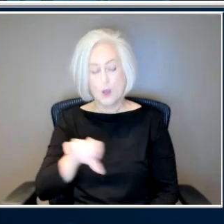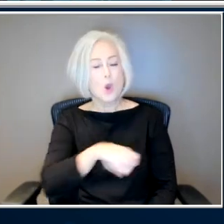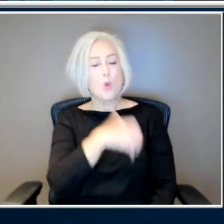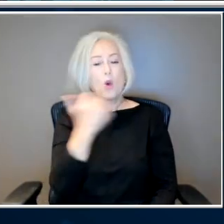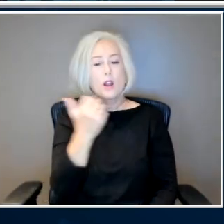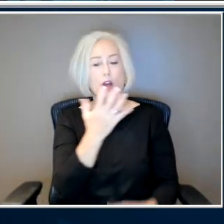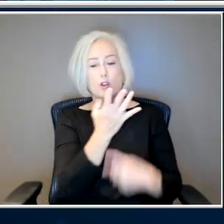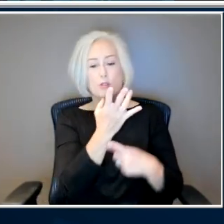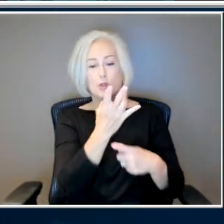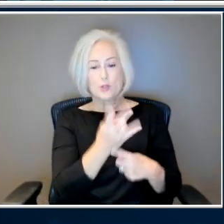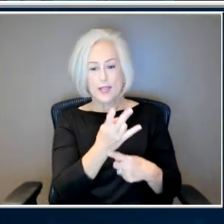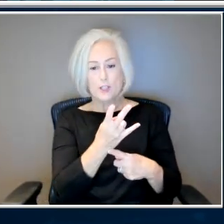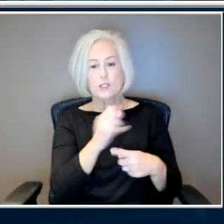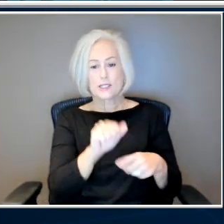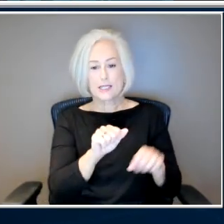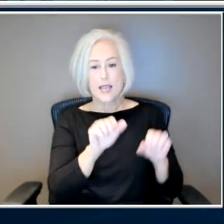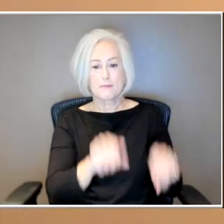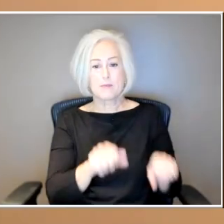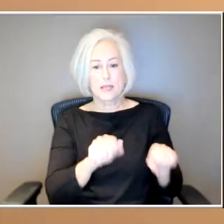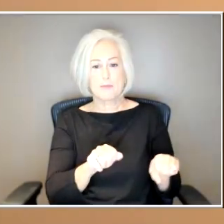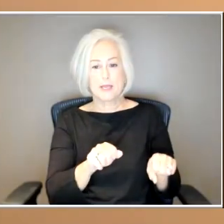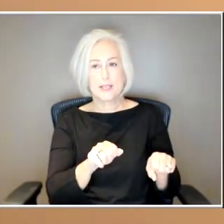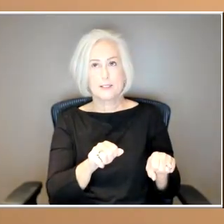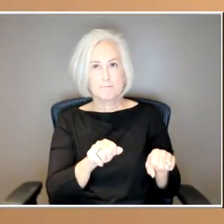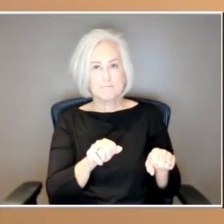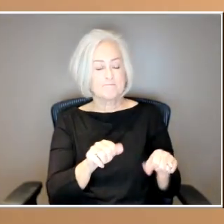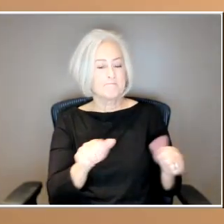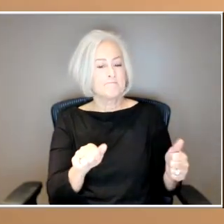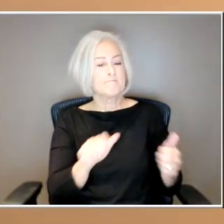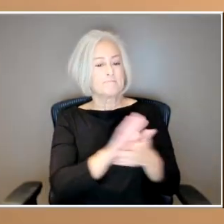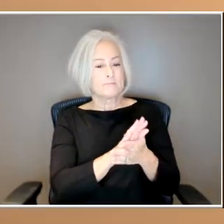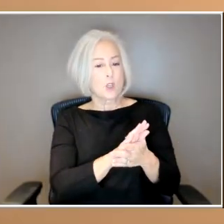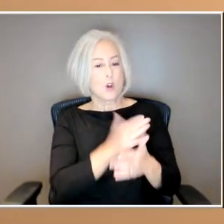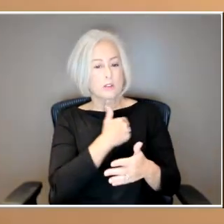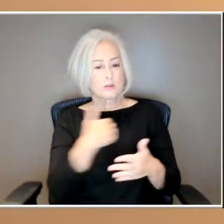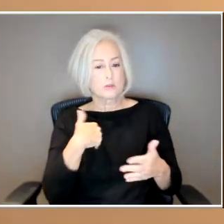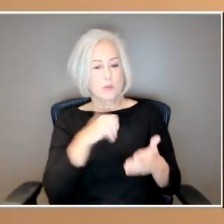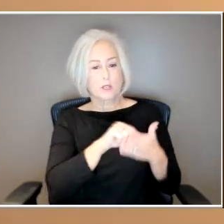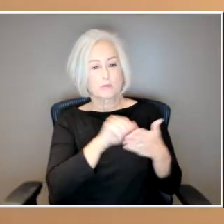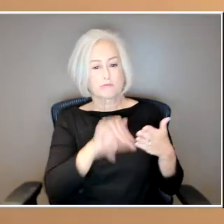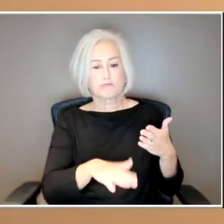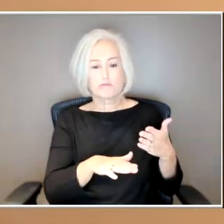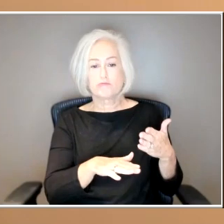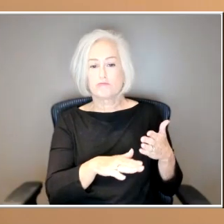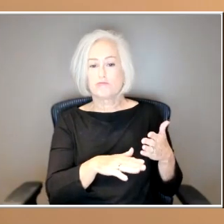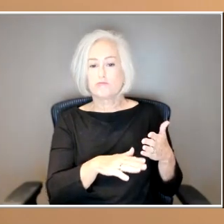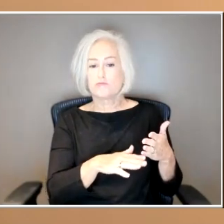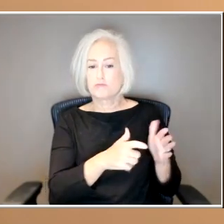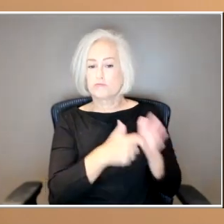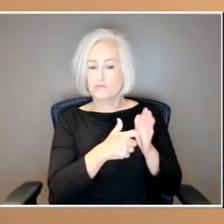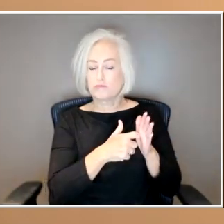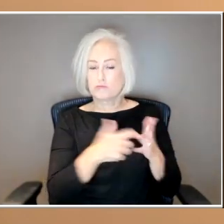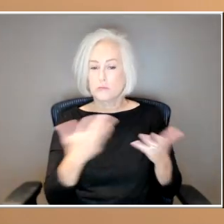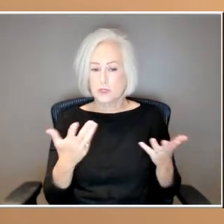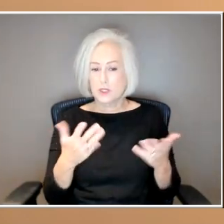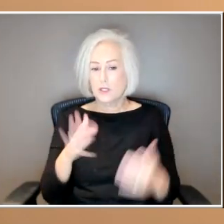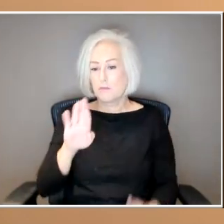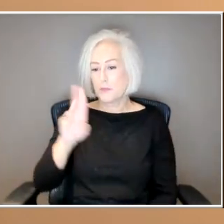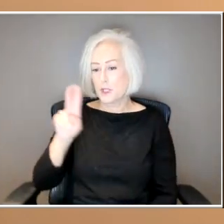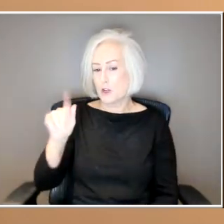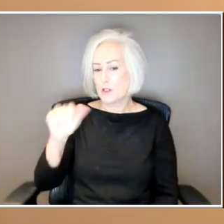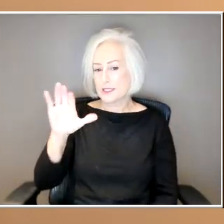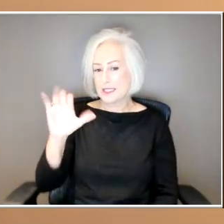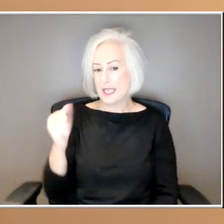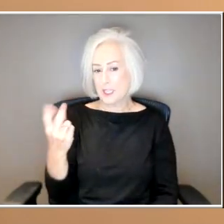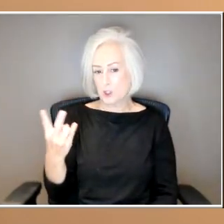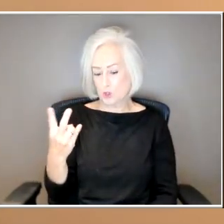the risk-reducing mastectomy? So BRCA genes are the ones that we most frequently see patients for.